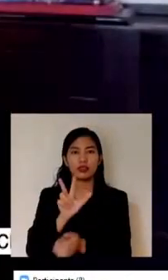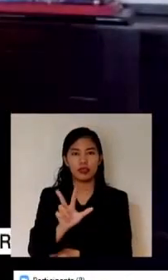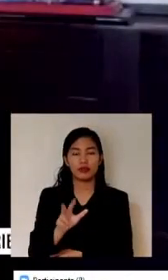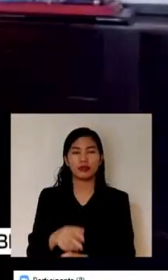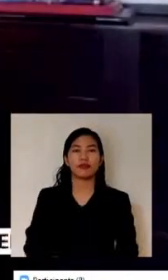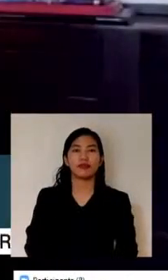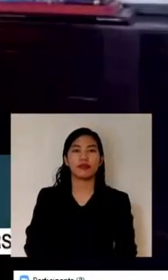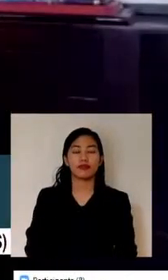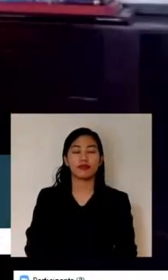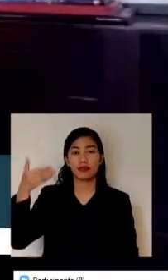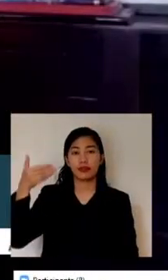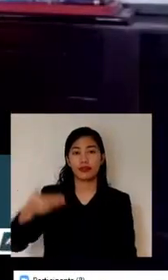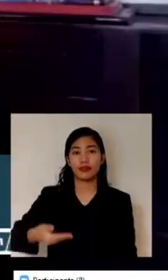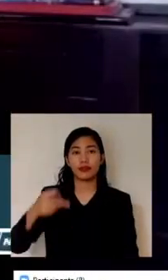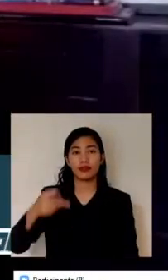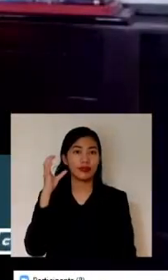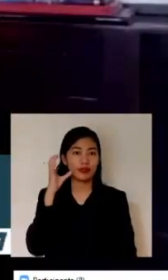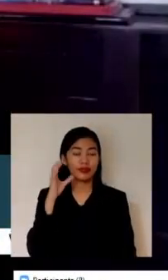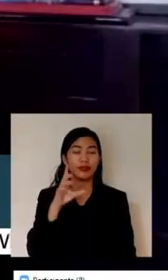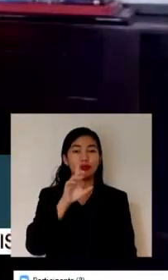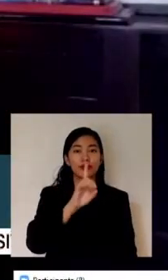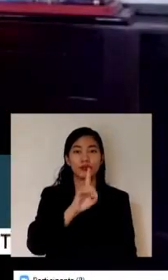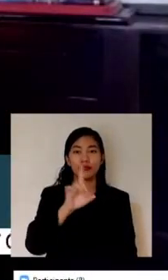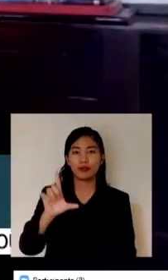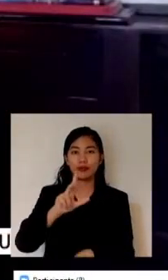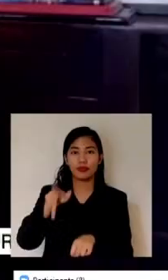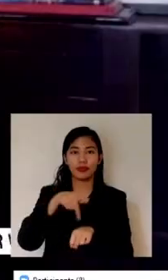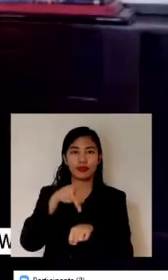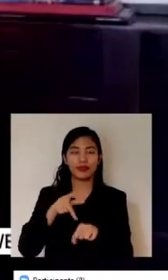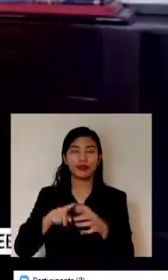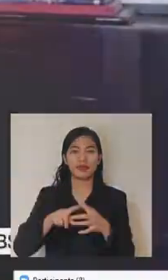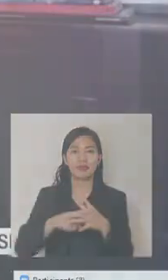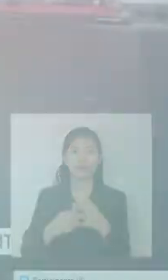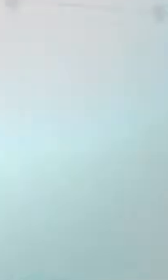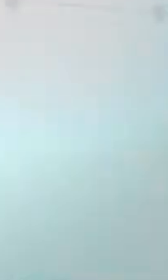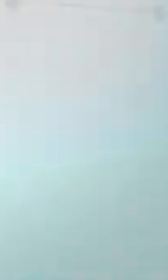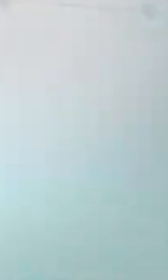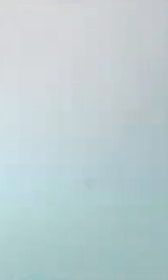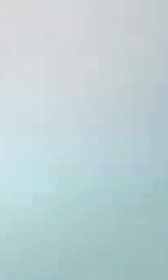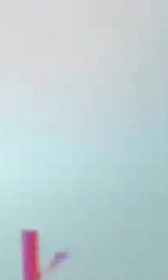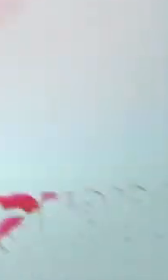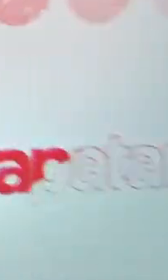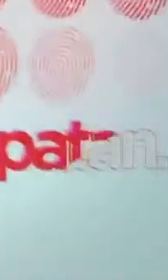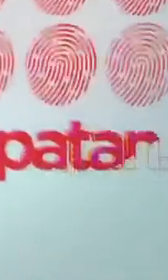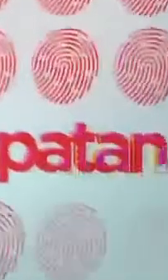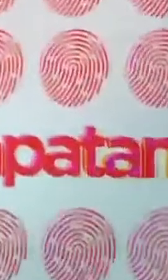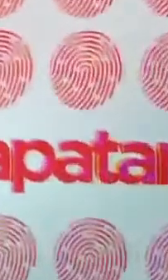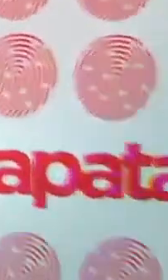Hi, I'm Carmina Constantino. Dateline Philippines begins right now.